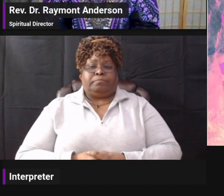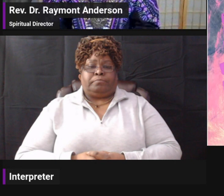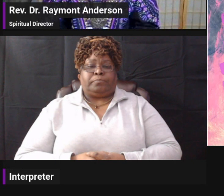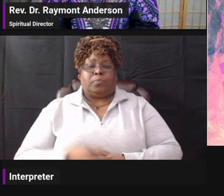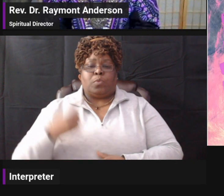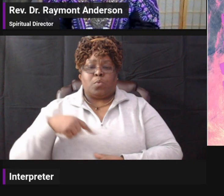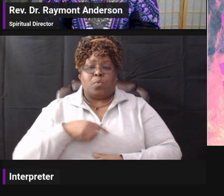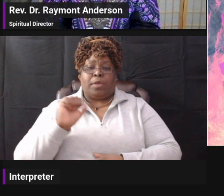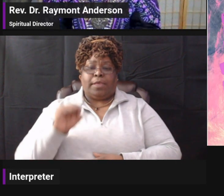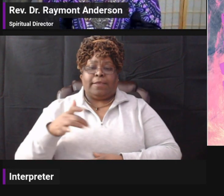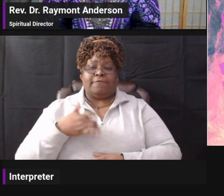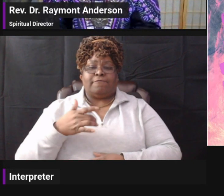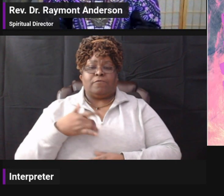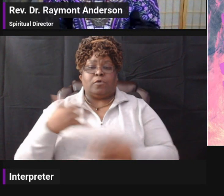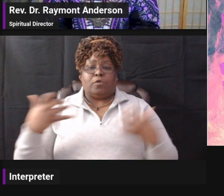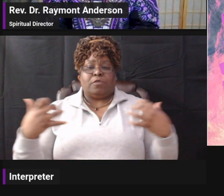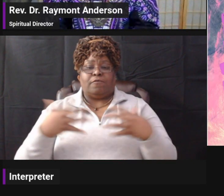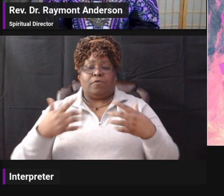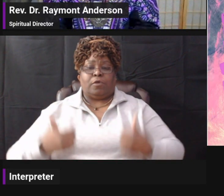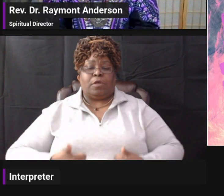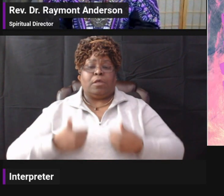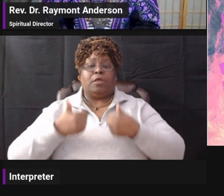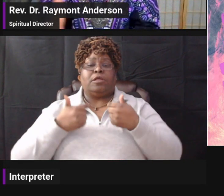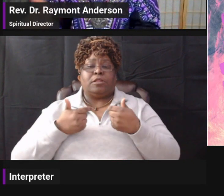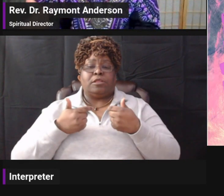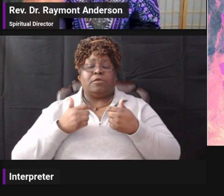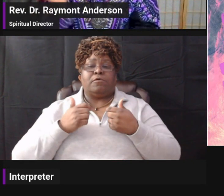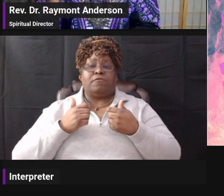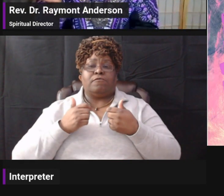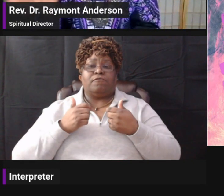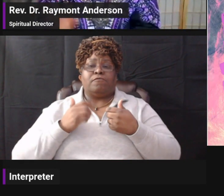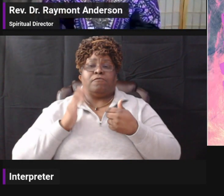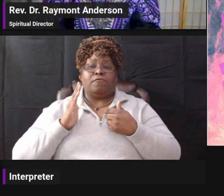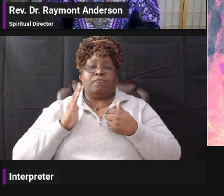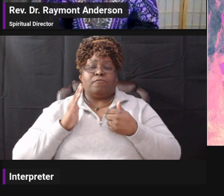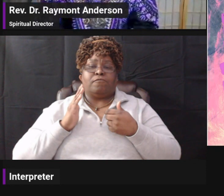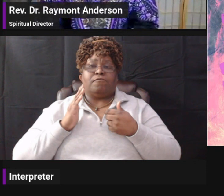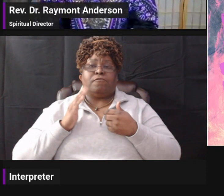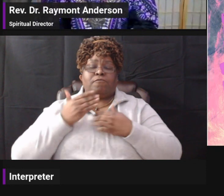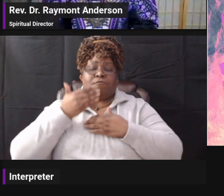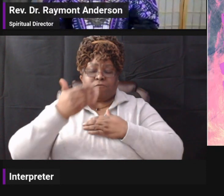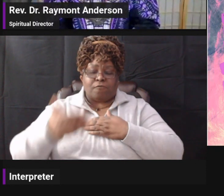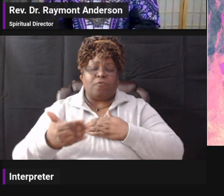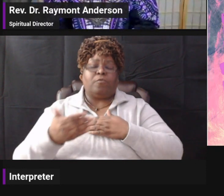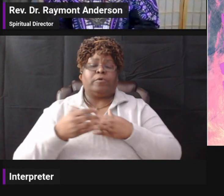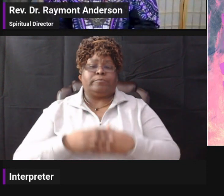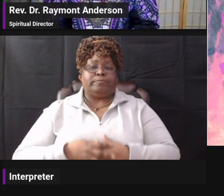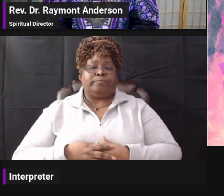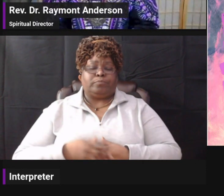Breathe. See, we can feel the fear and live forward anyway.